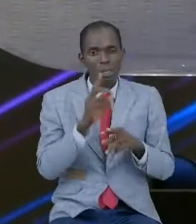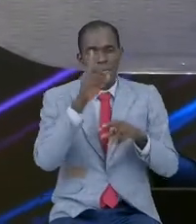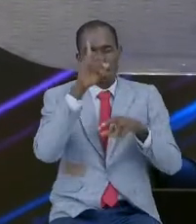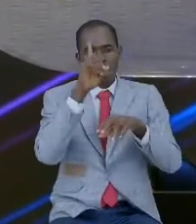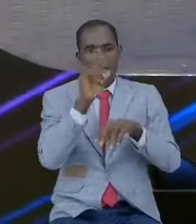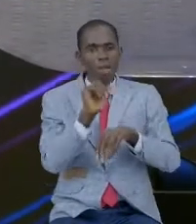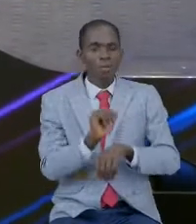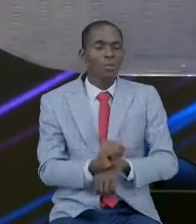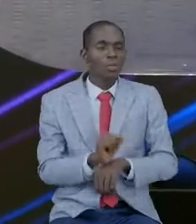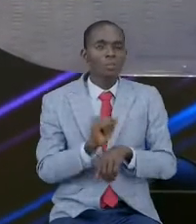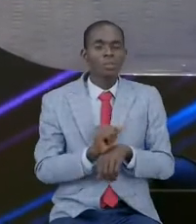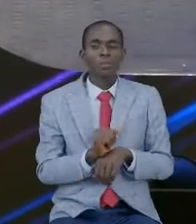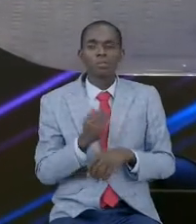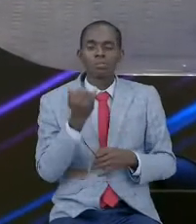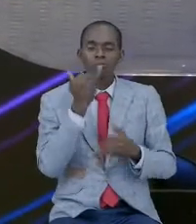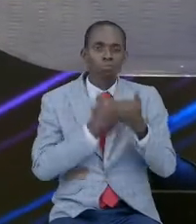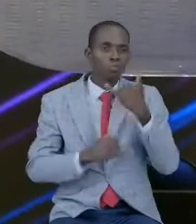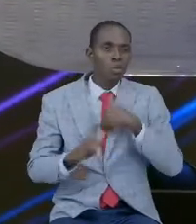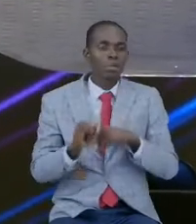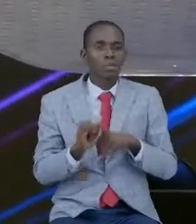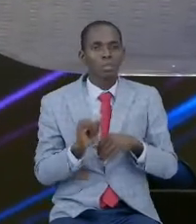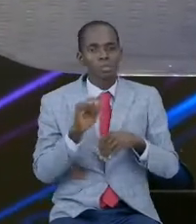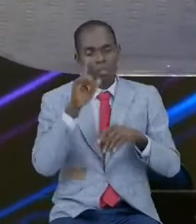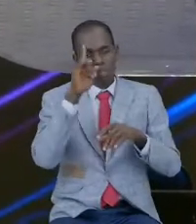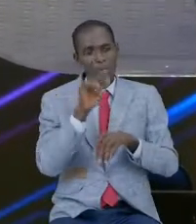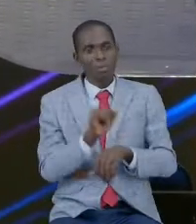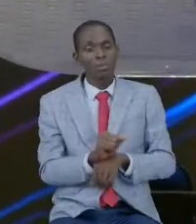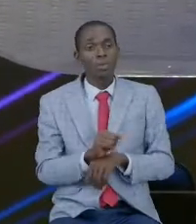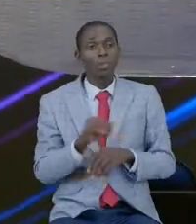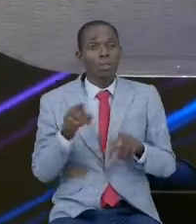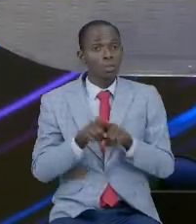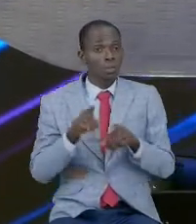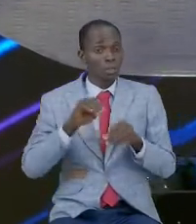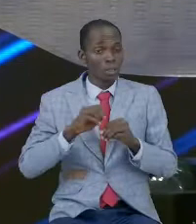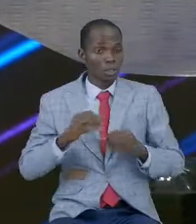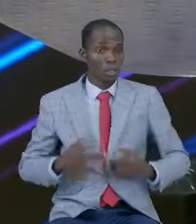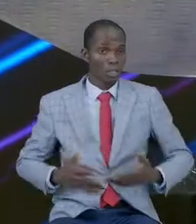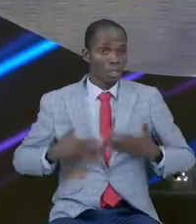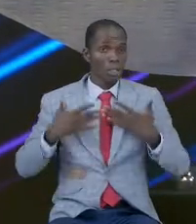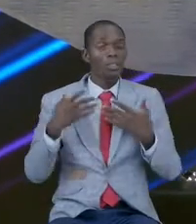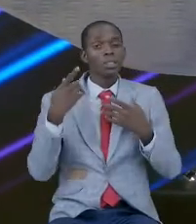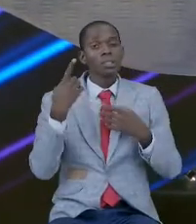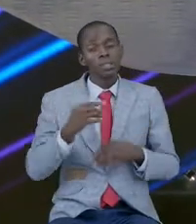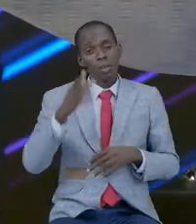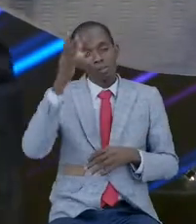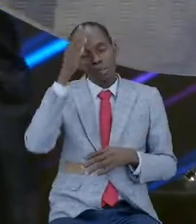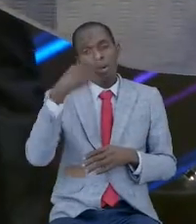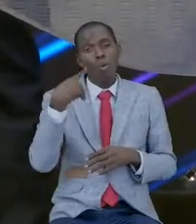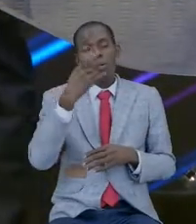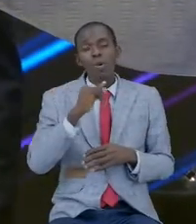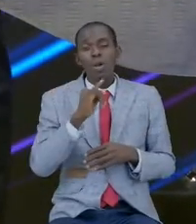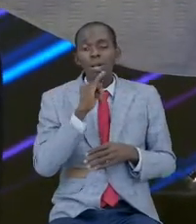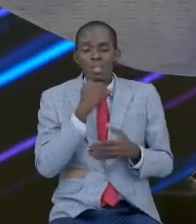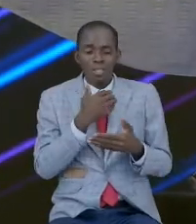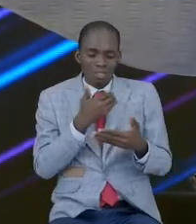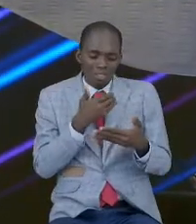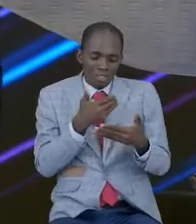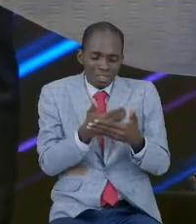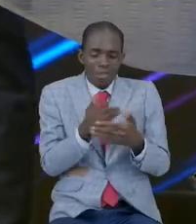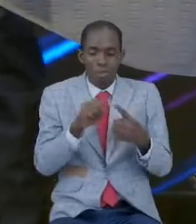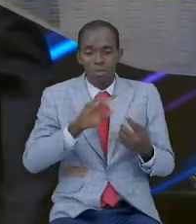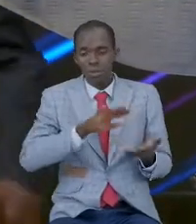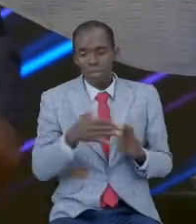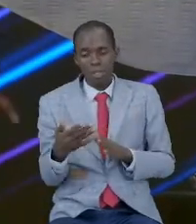habitual naughtiness, even in life, the father who is about to die, who is writing the